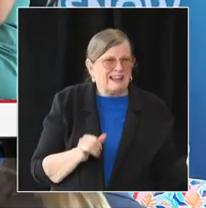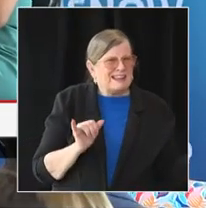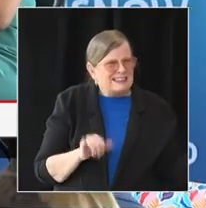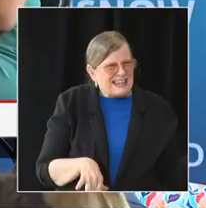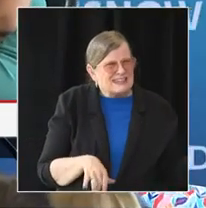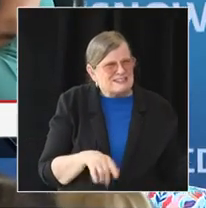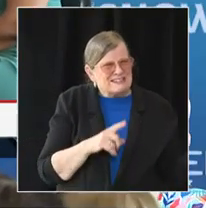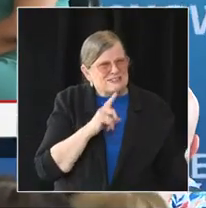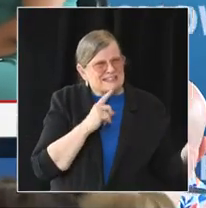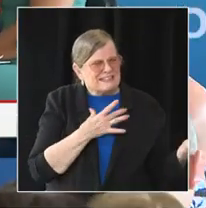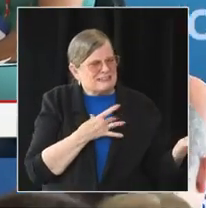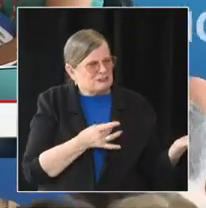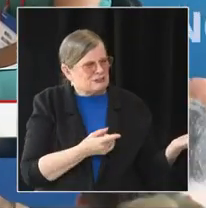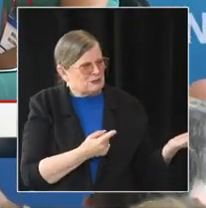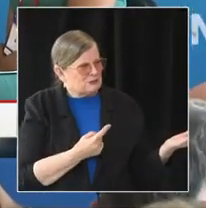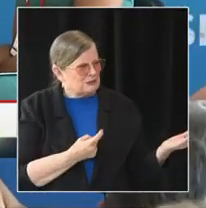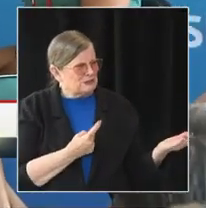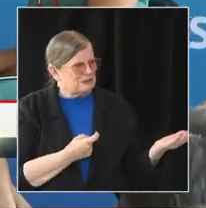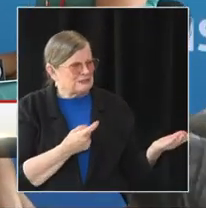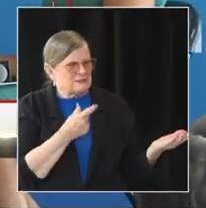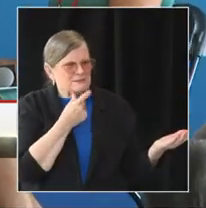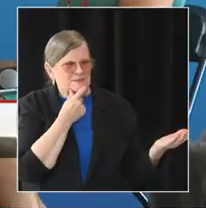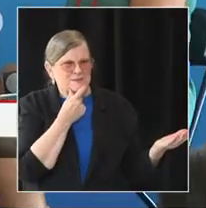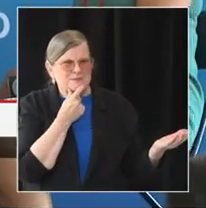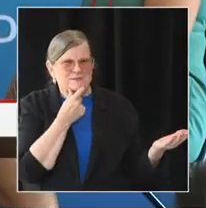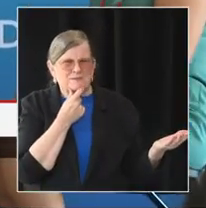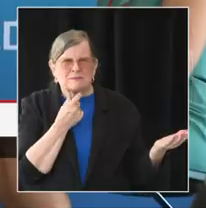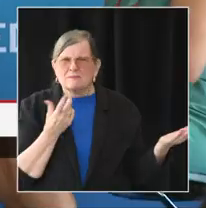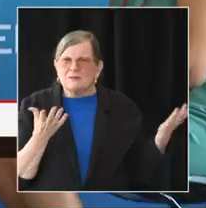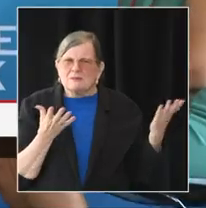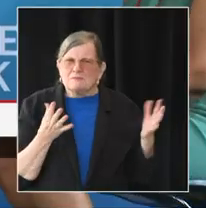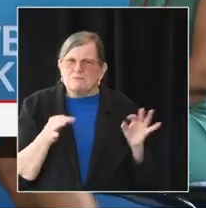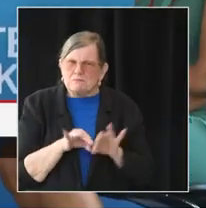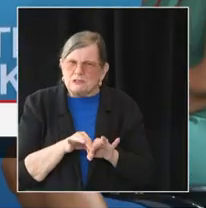Well, I would say leadership, but that wouldn't.